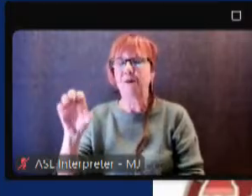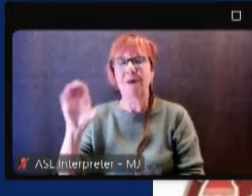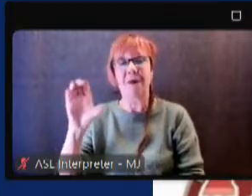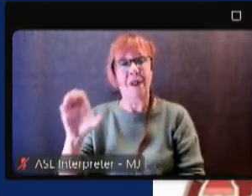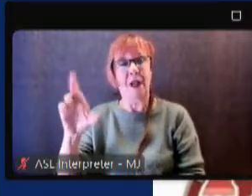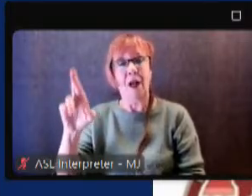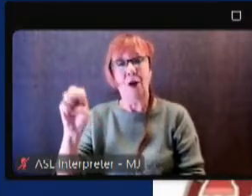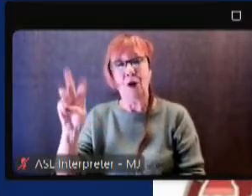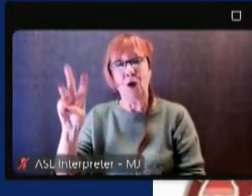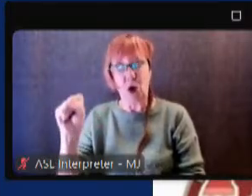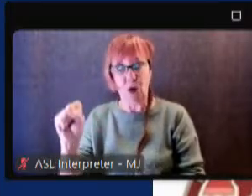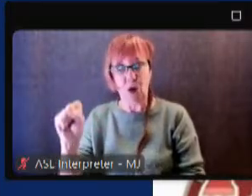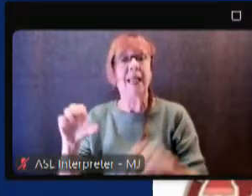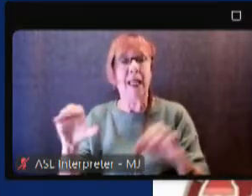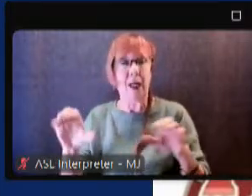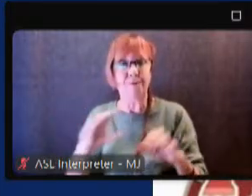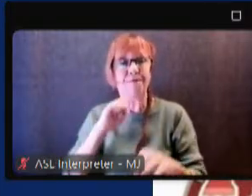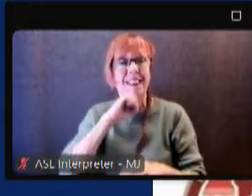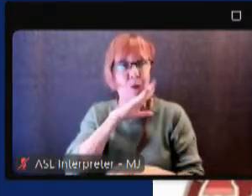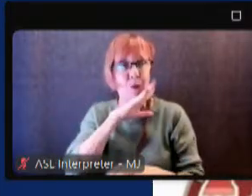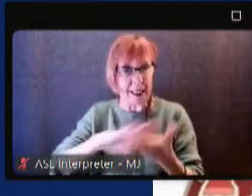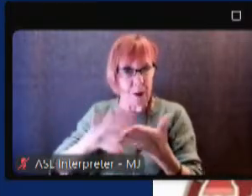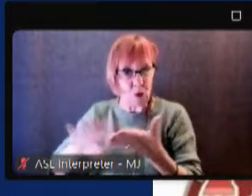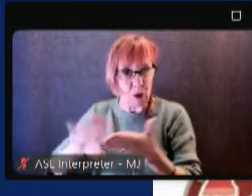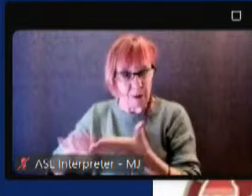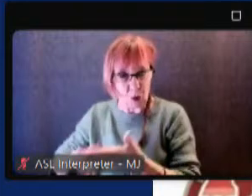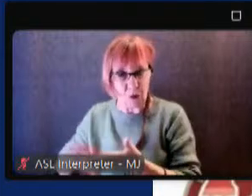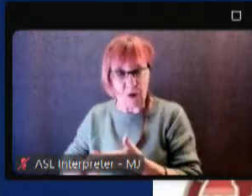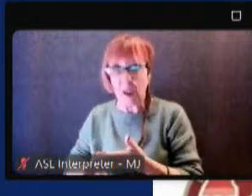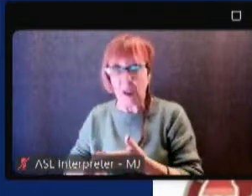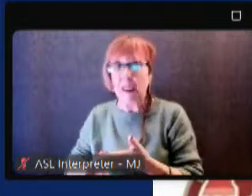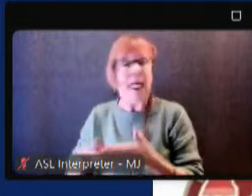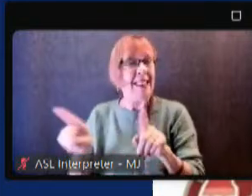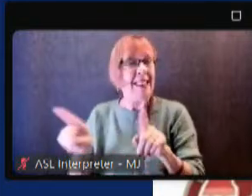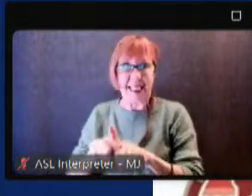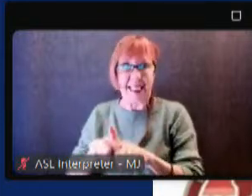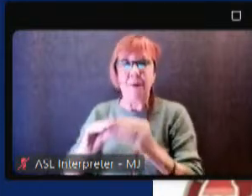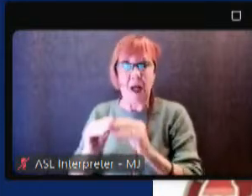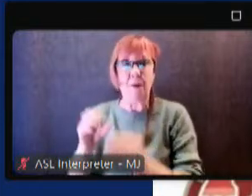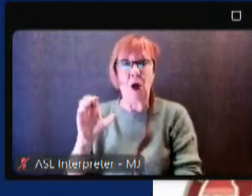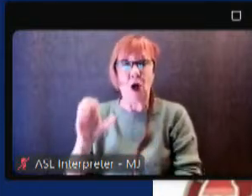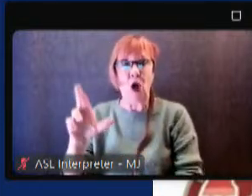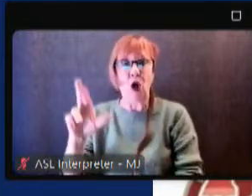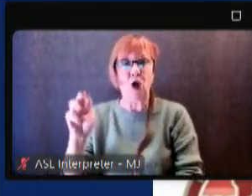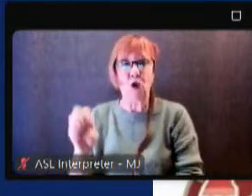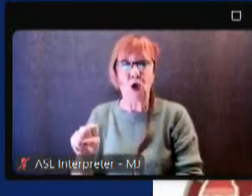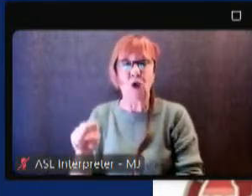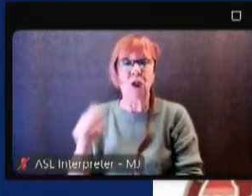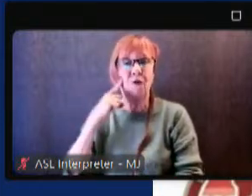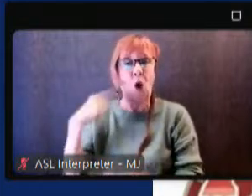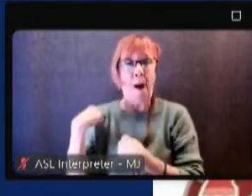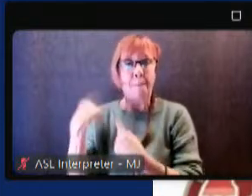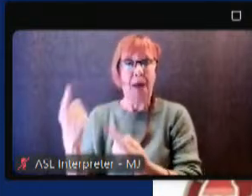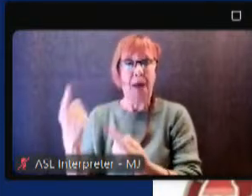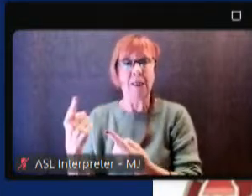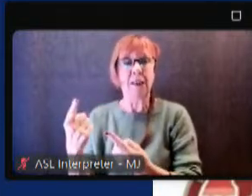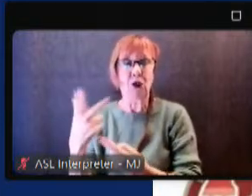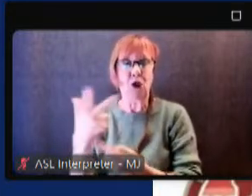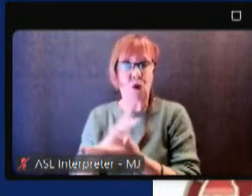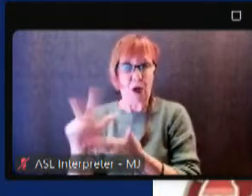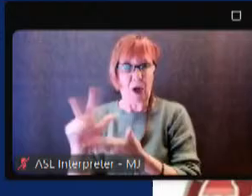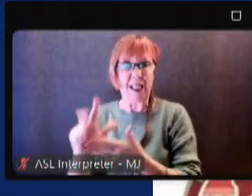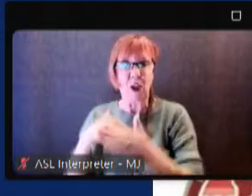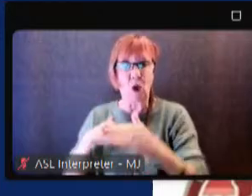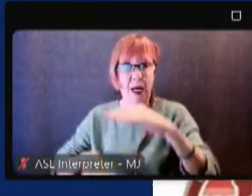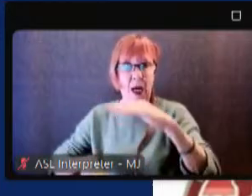doing debris removal. And this has been the same number of crews for the last 3 weeks. So we're essentially hitting our plateau stage right